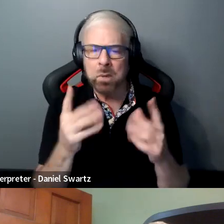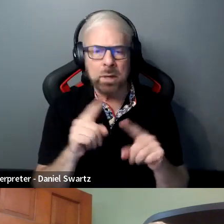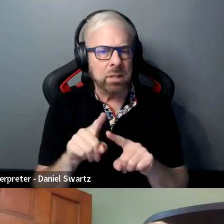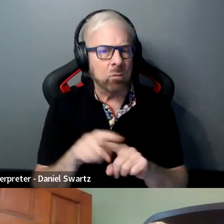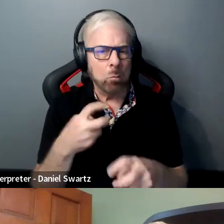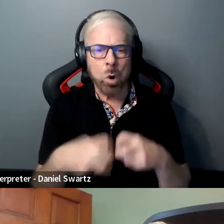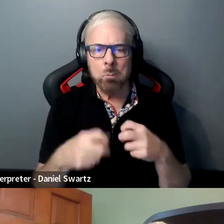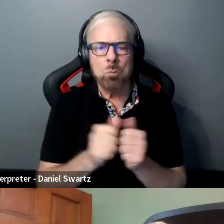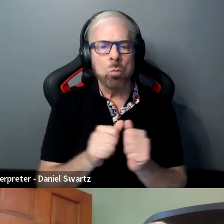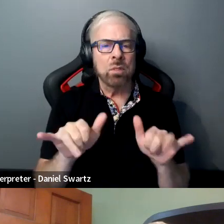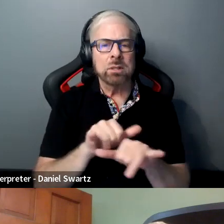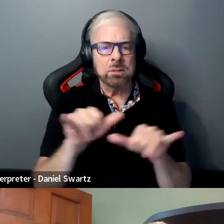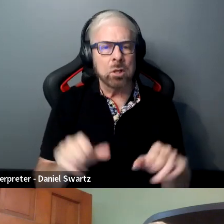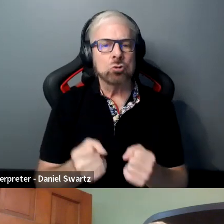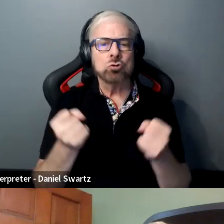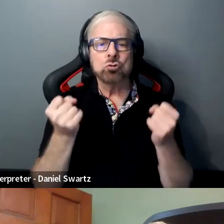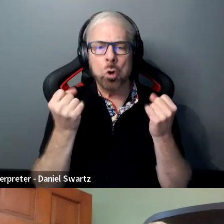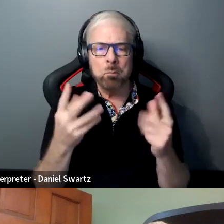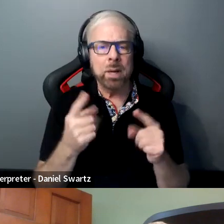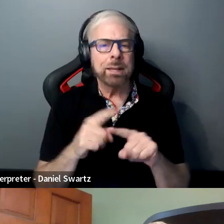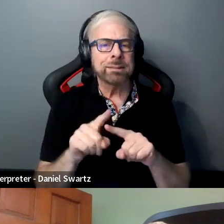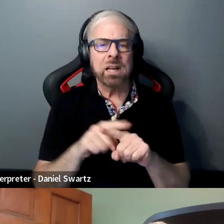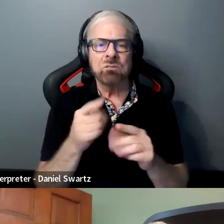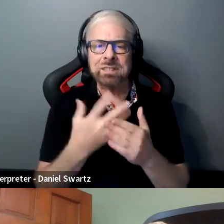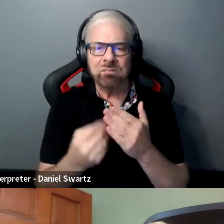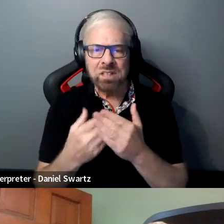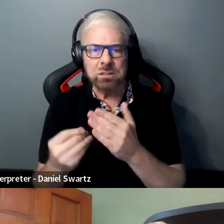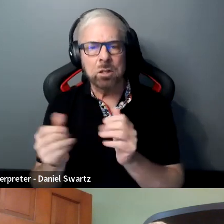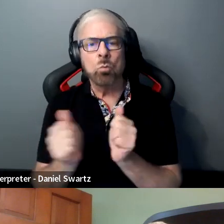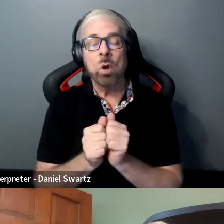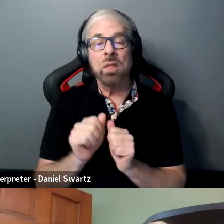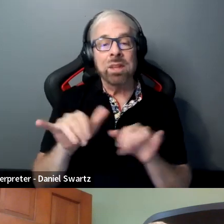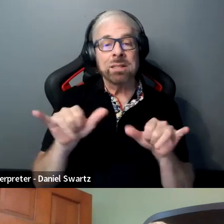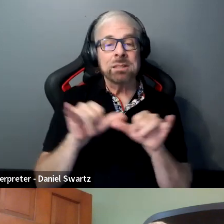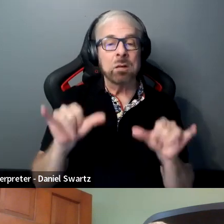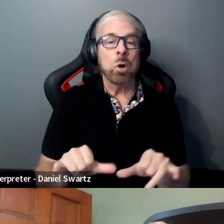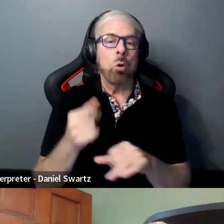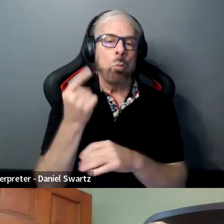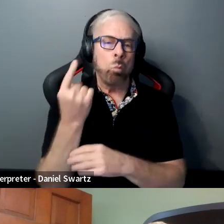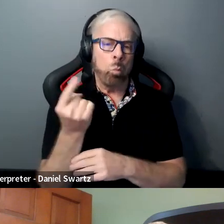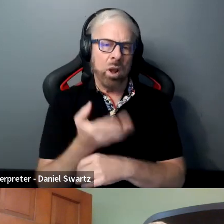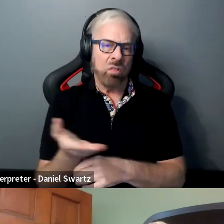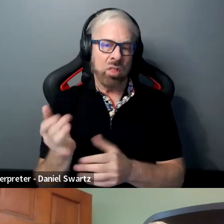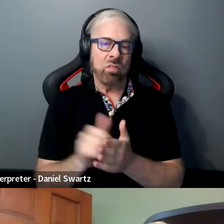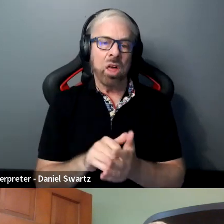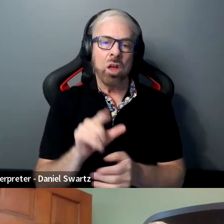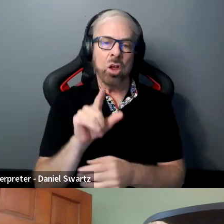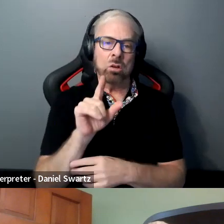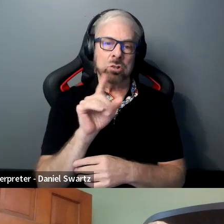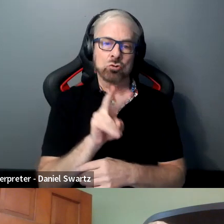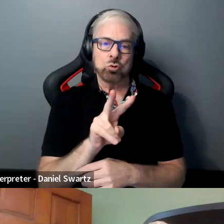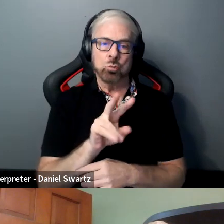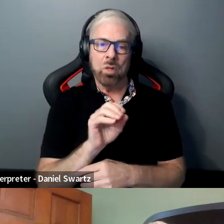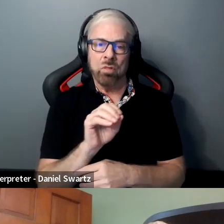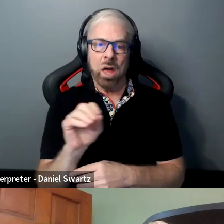the system, so many deficiencies with the system. So one of the things that the 2000